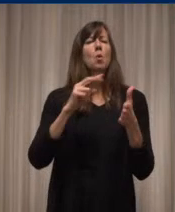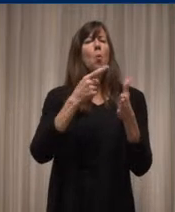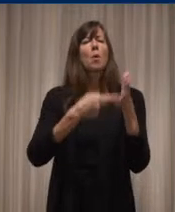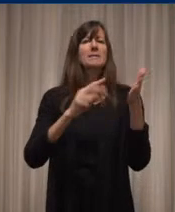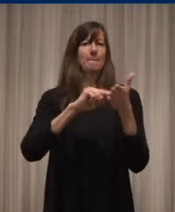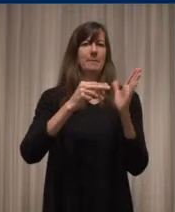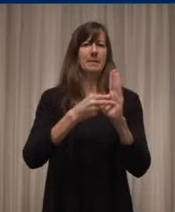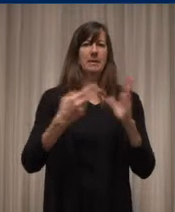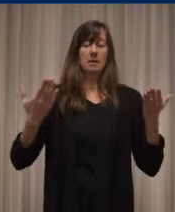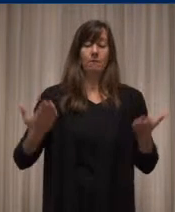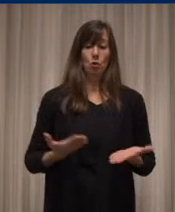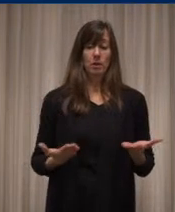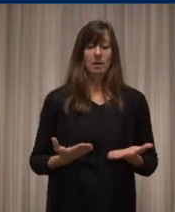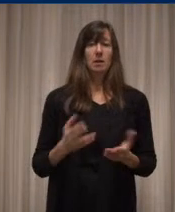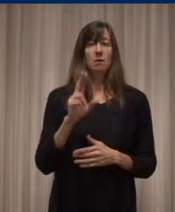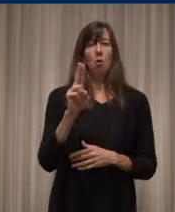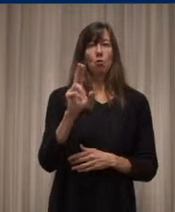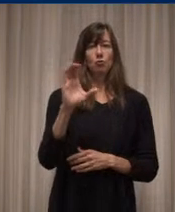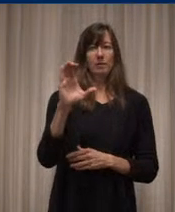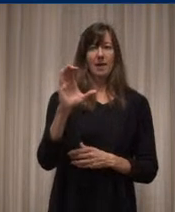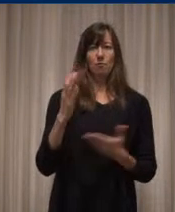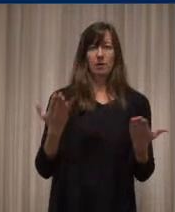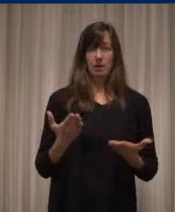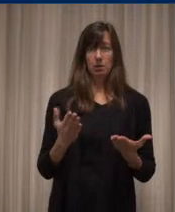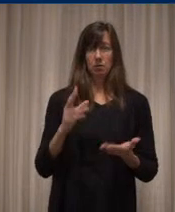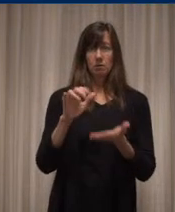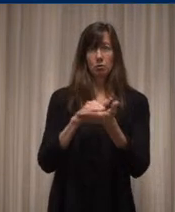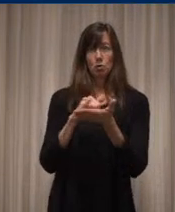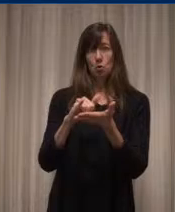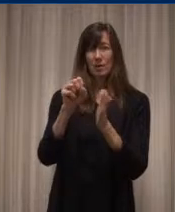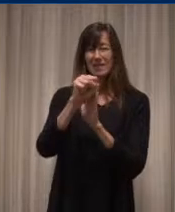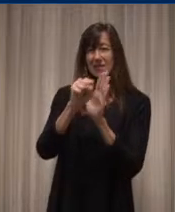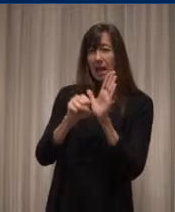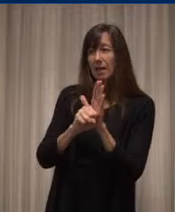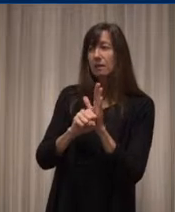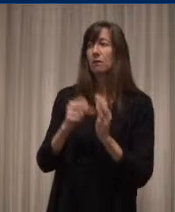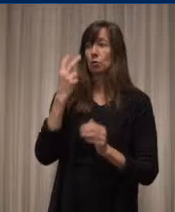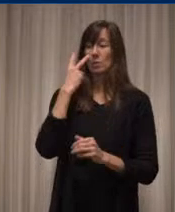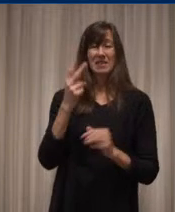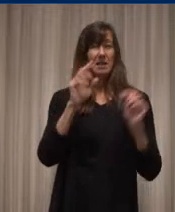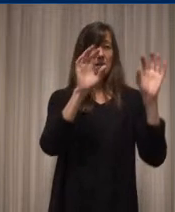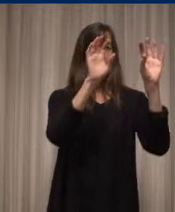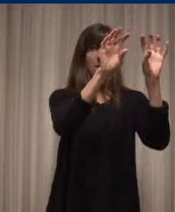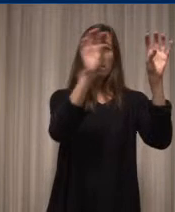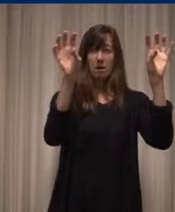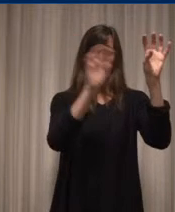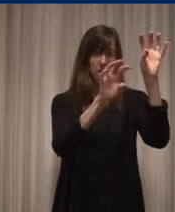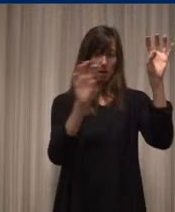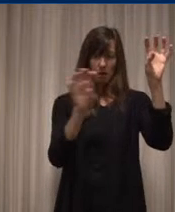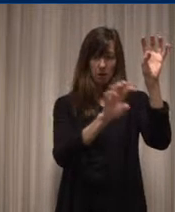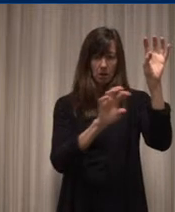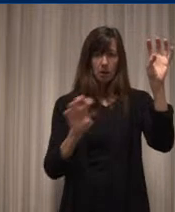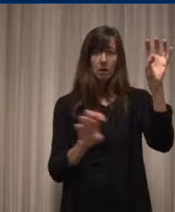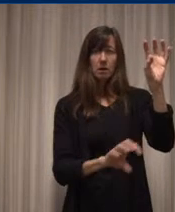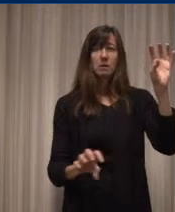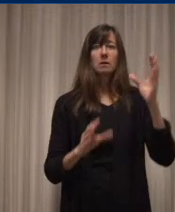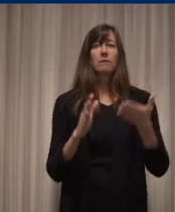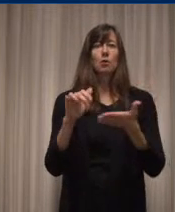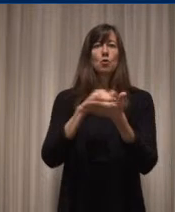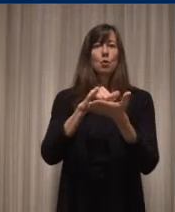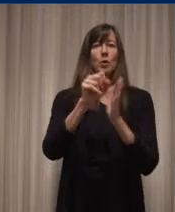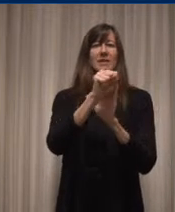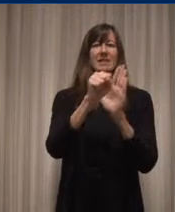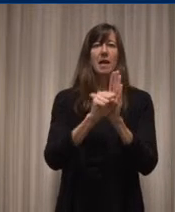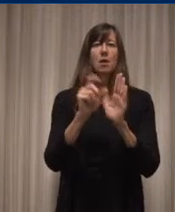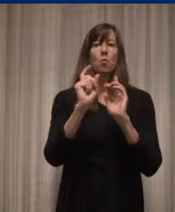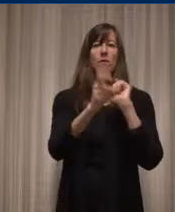map of how those 170,000 doses of the Pfizer vaccine, how they were distributed across New York State.